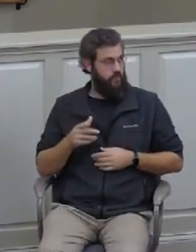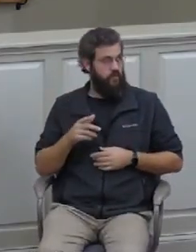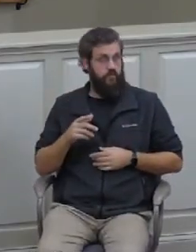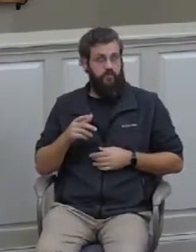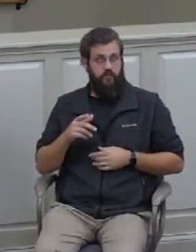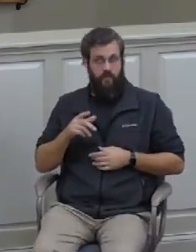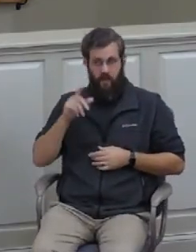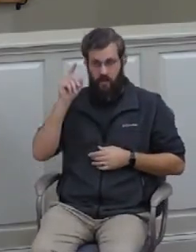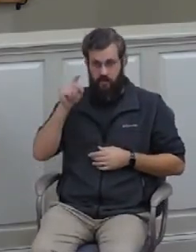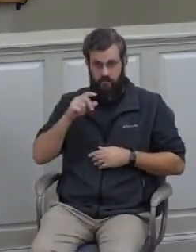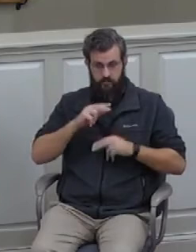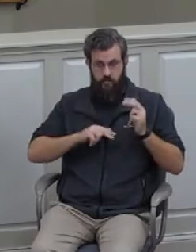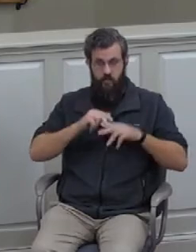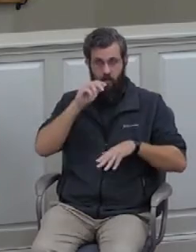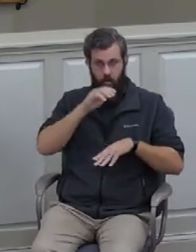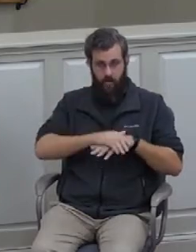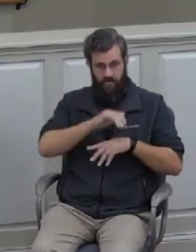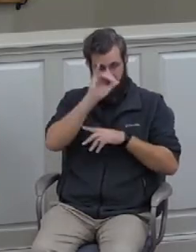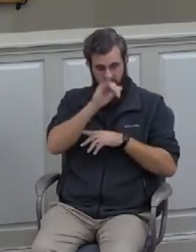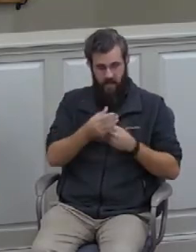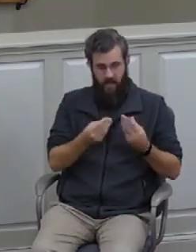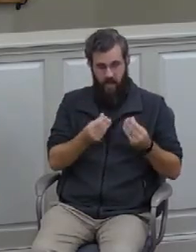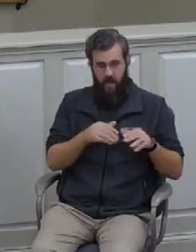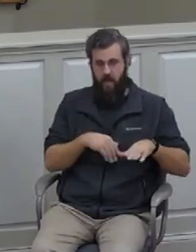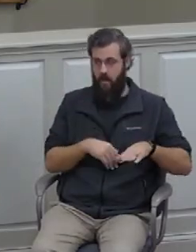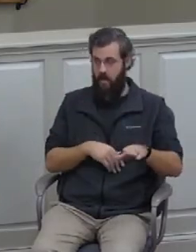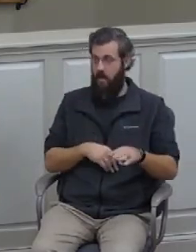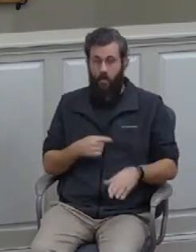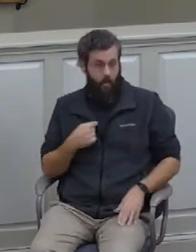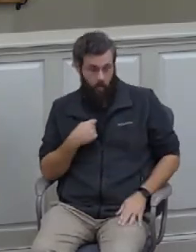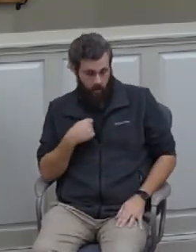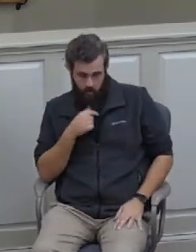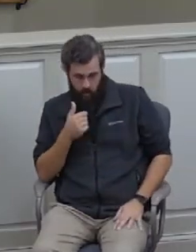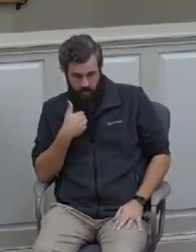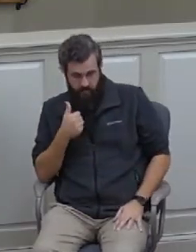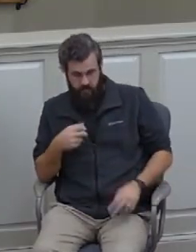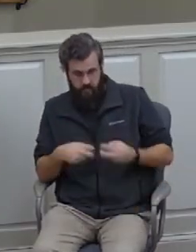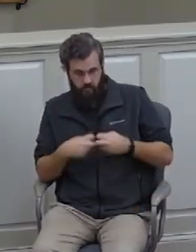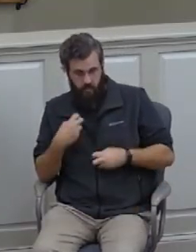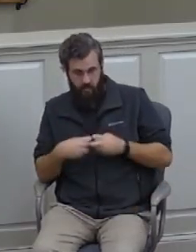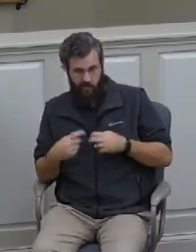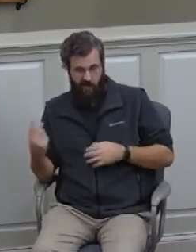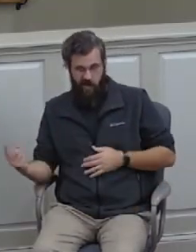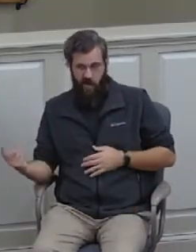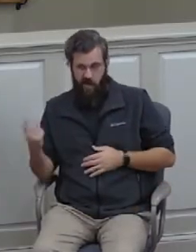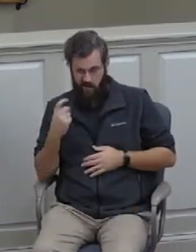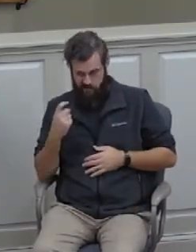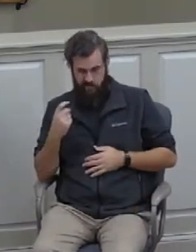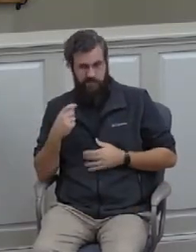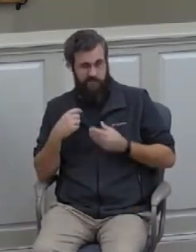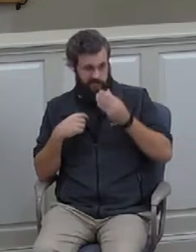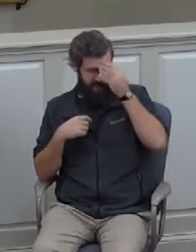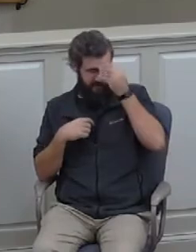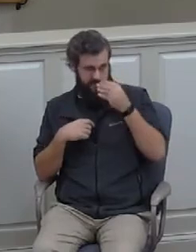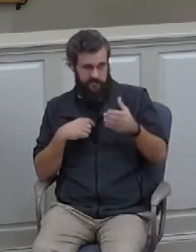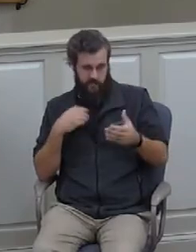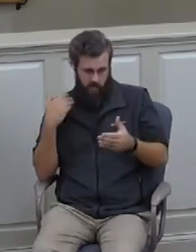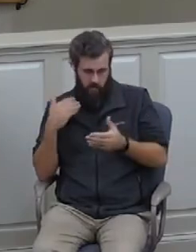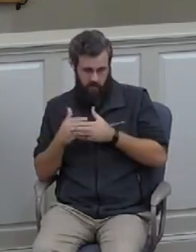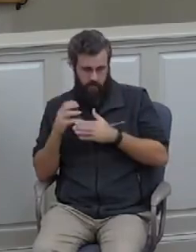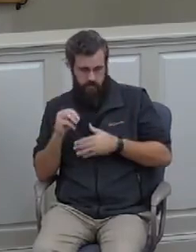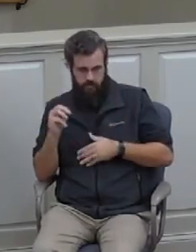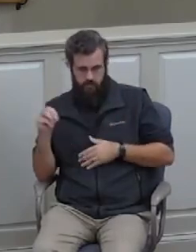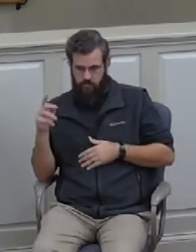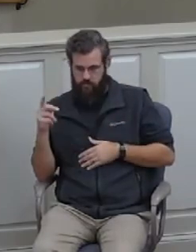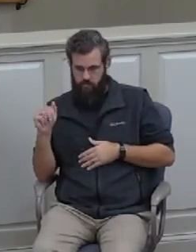be constructed on that land in order to. I don't have any issues with that. Yeah. The question raised is that it's awful close to the entranceway to Millennium